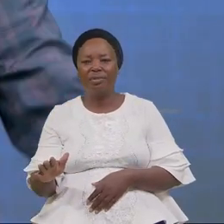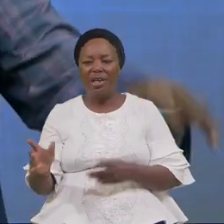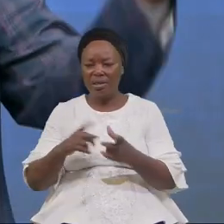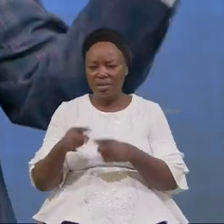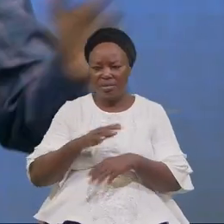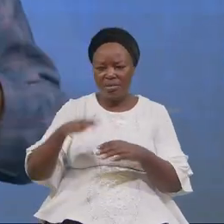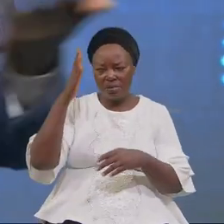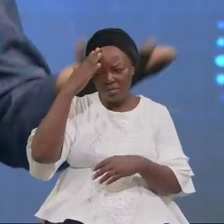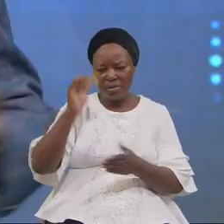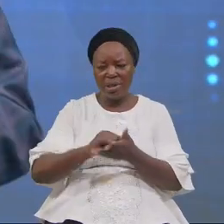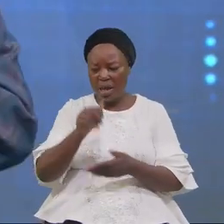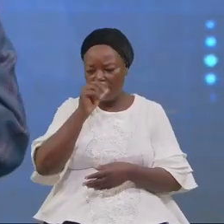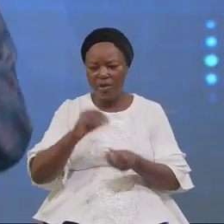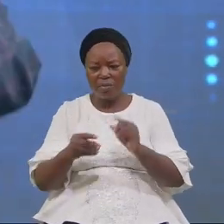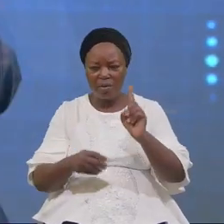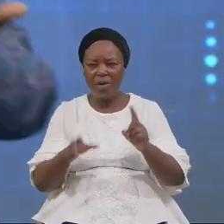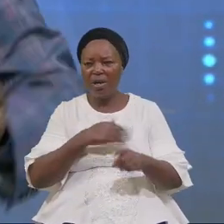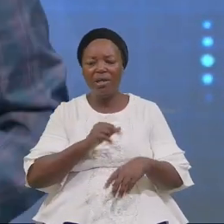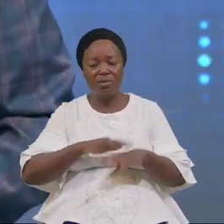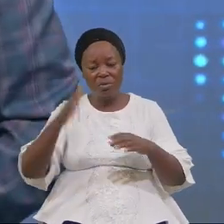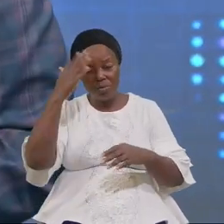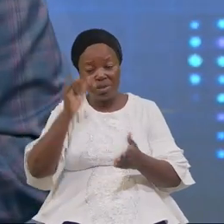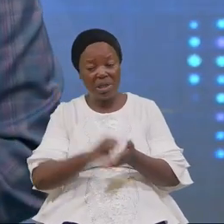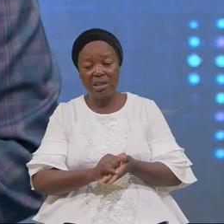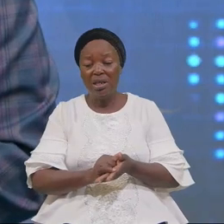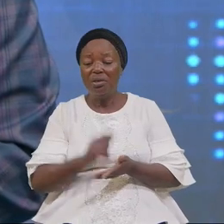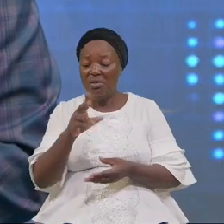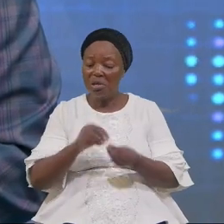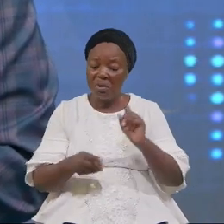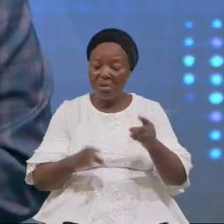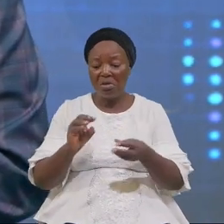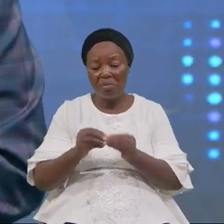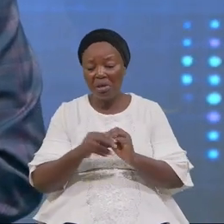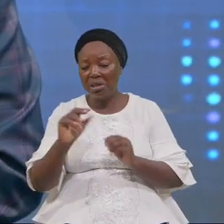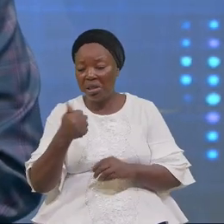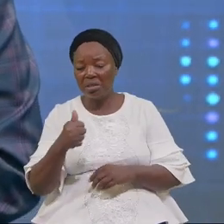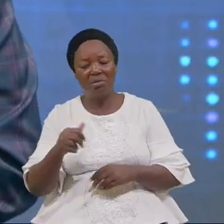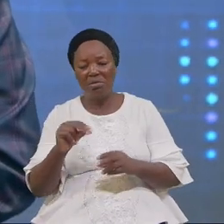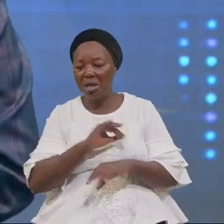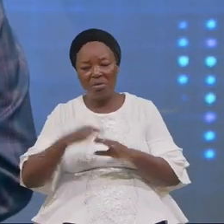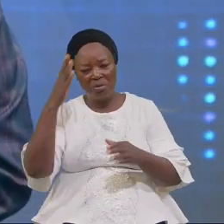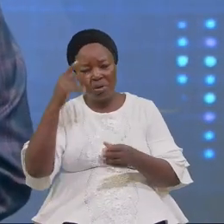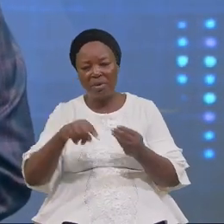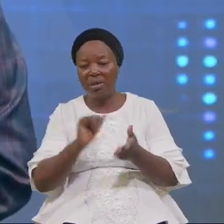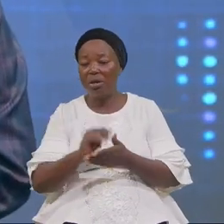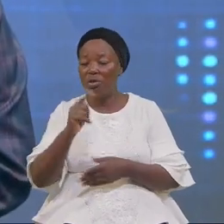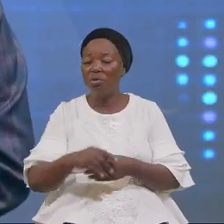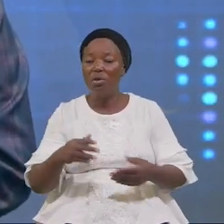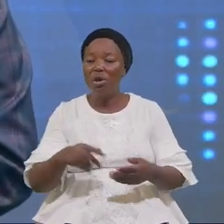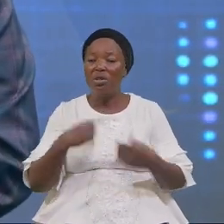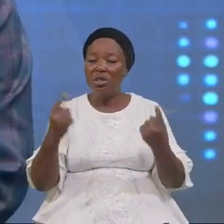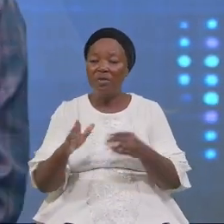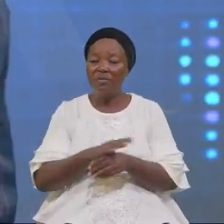I'm number 10, they don't know about that. They're simple hearted, they're humble, they're meek, they're